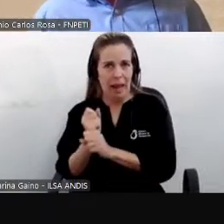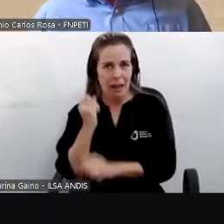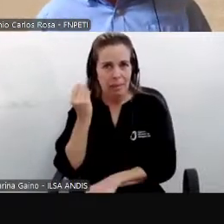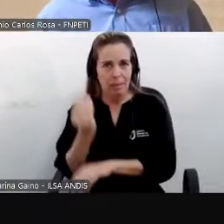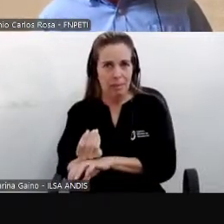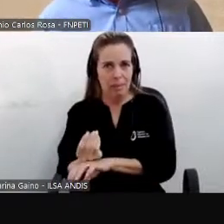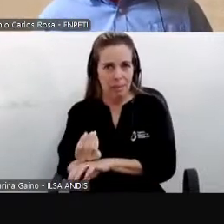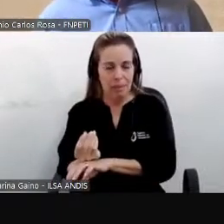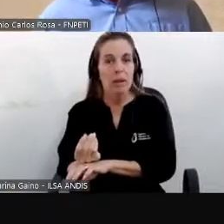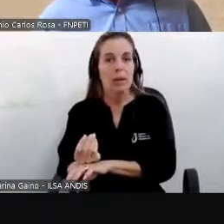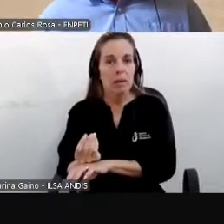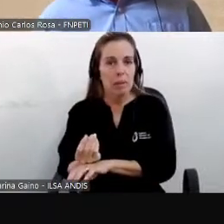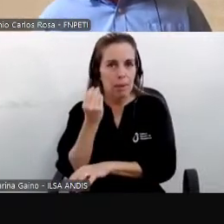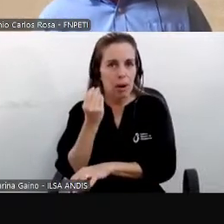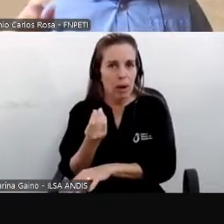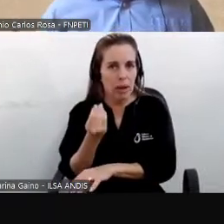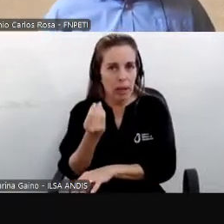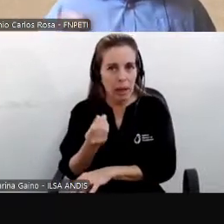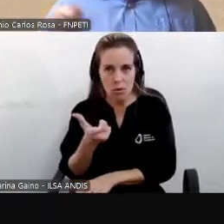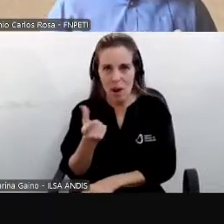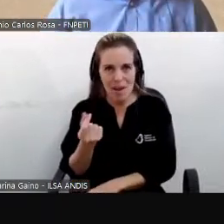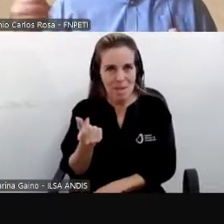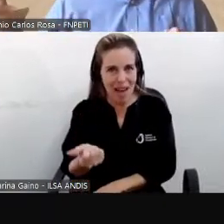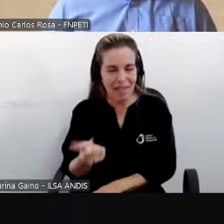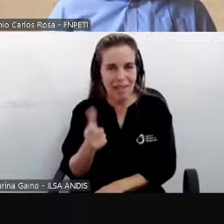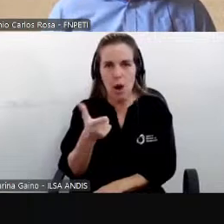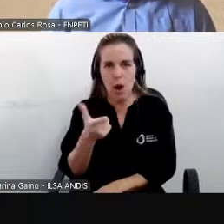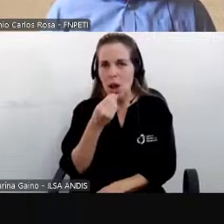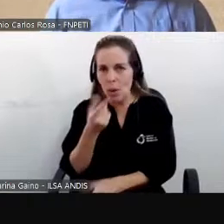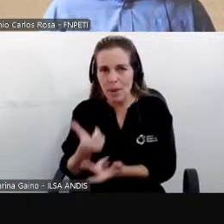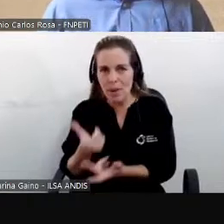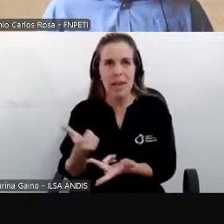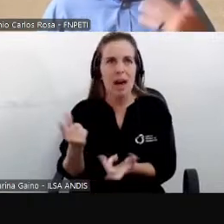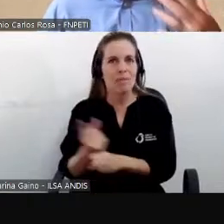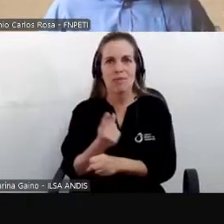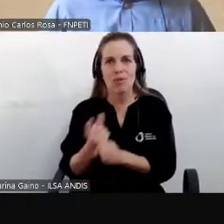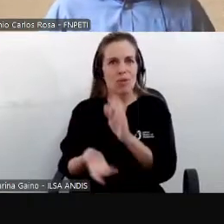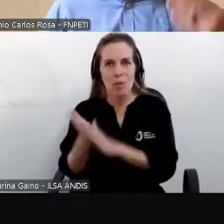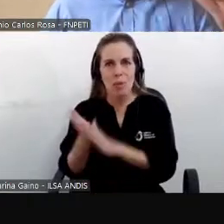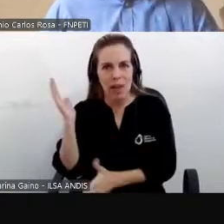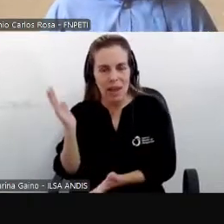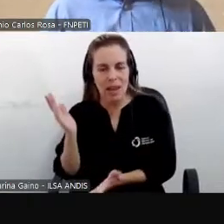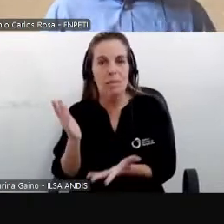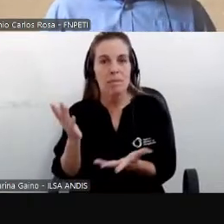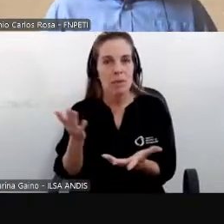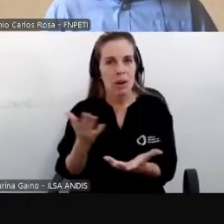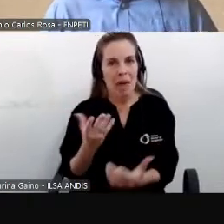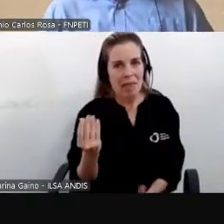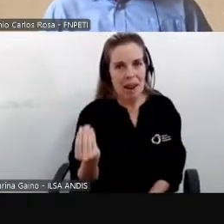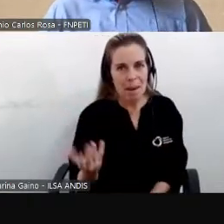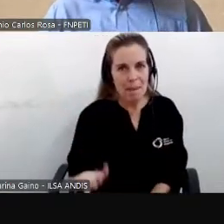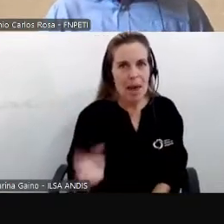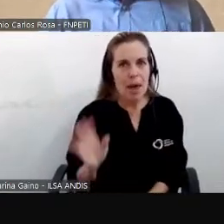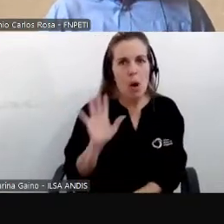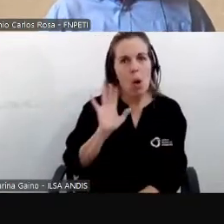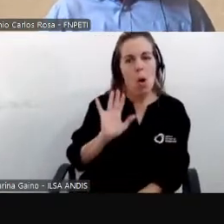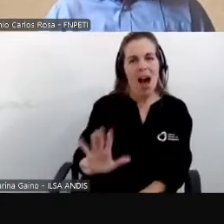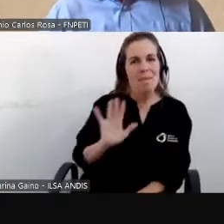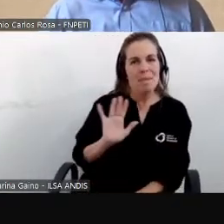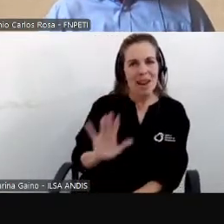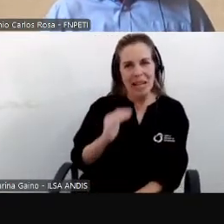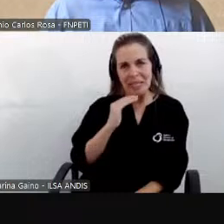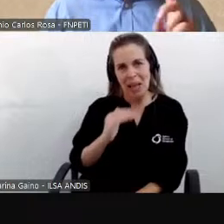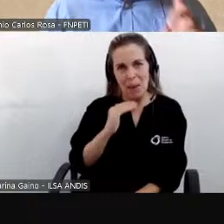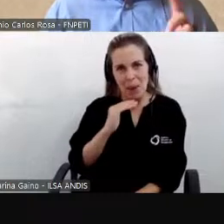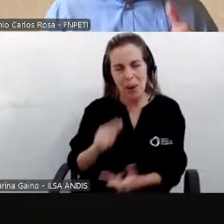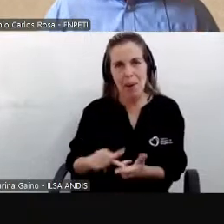addition to the restriction of movement, that happens because the employee cannot move, or